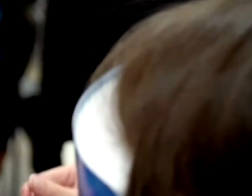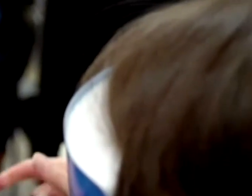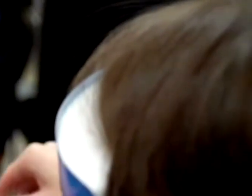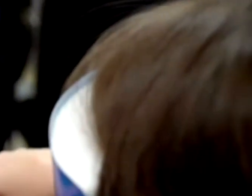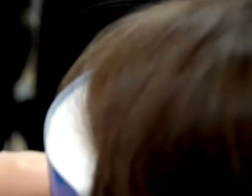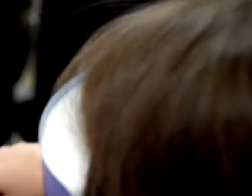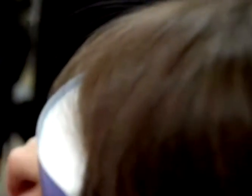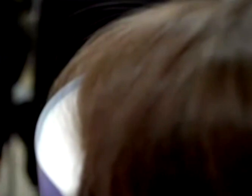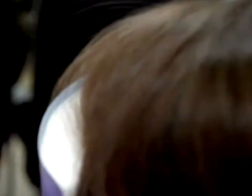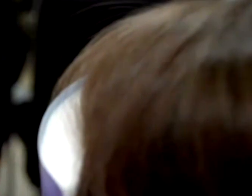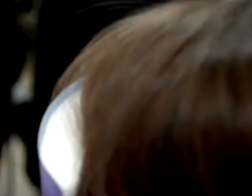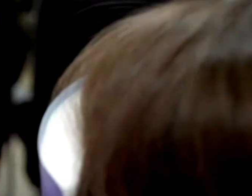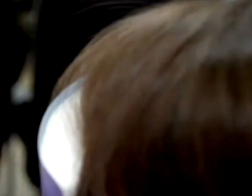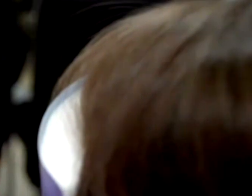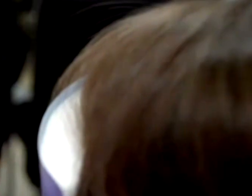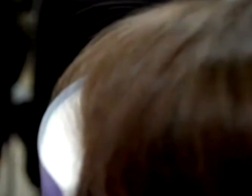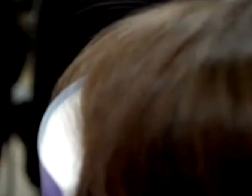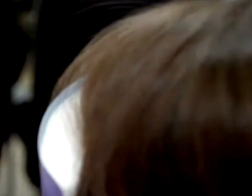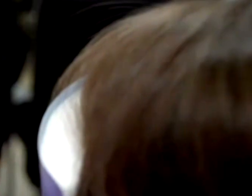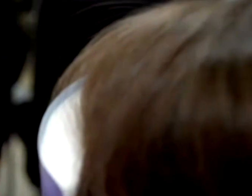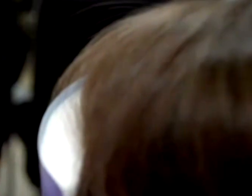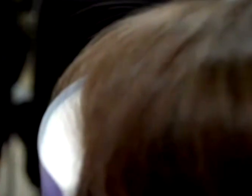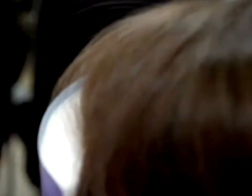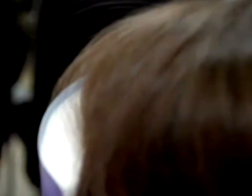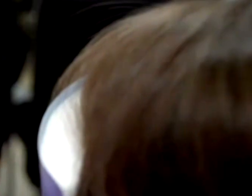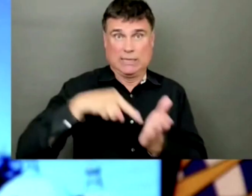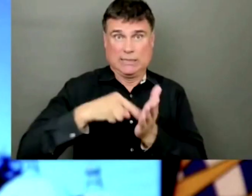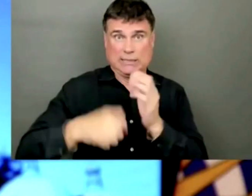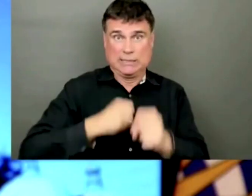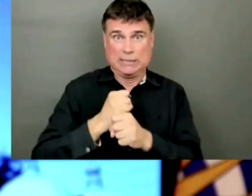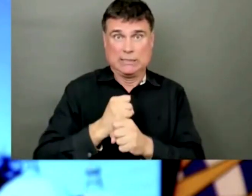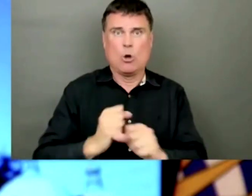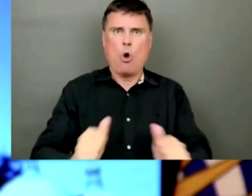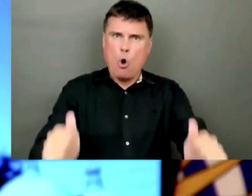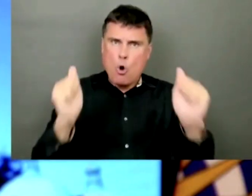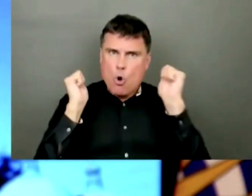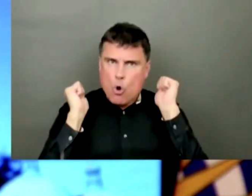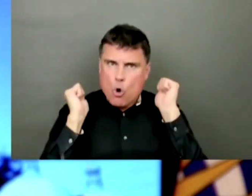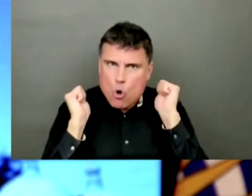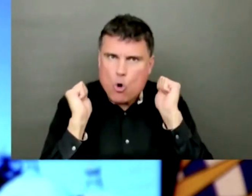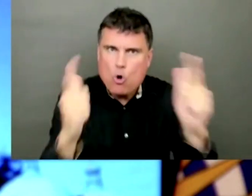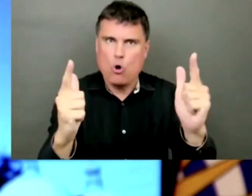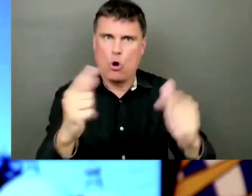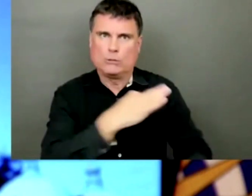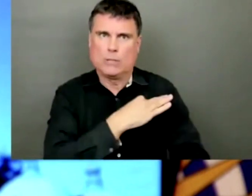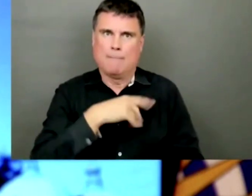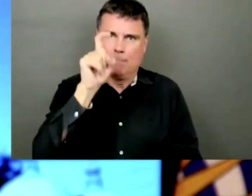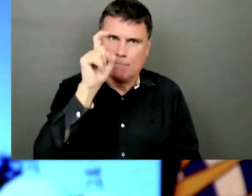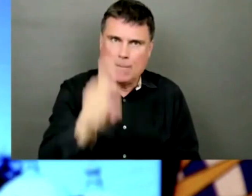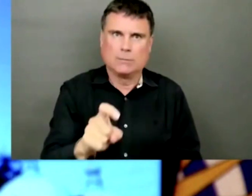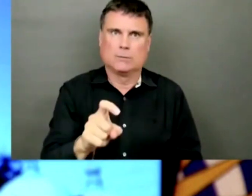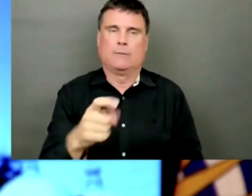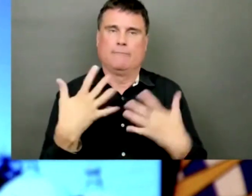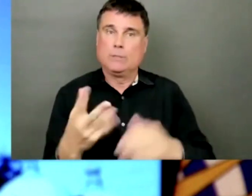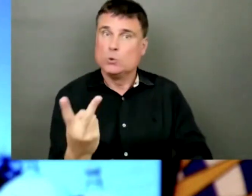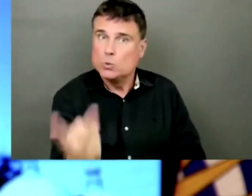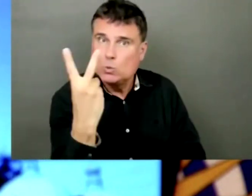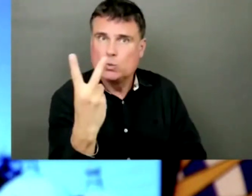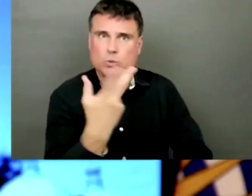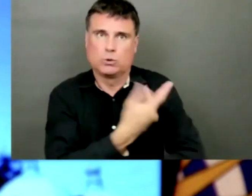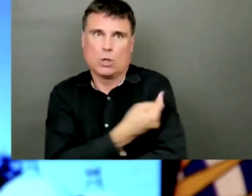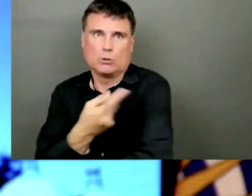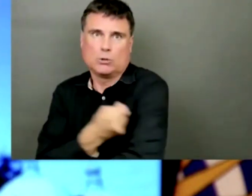October 12th to be fully vaccinated. I recognize that this is a change from the direction that we announced